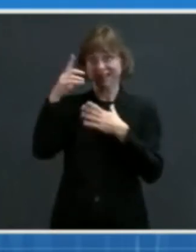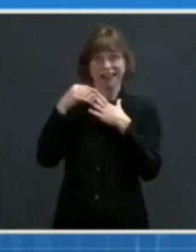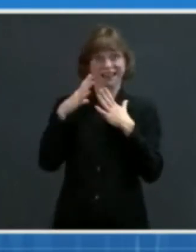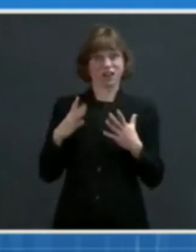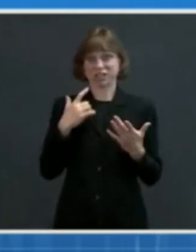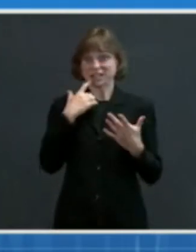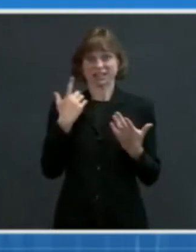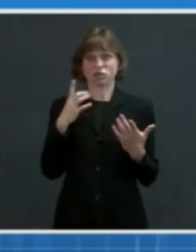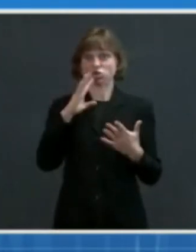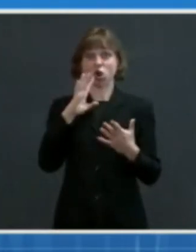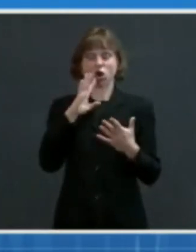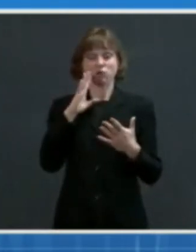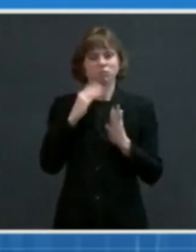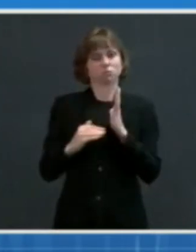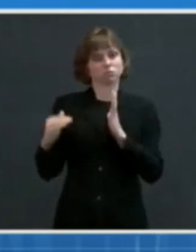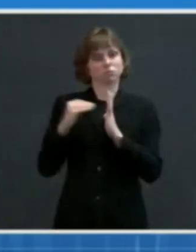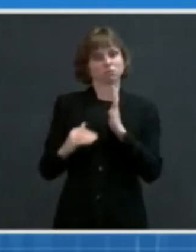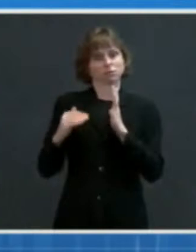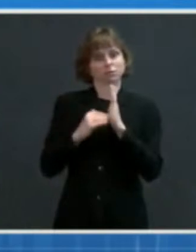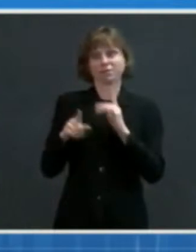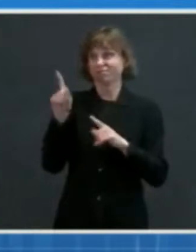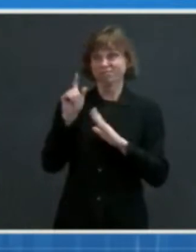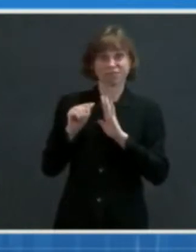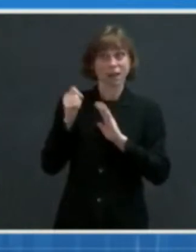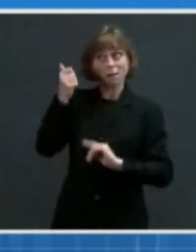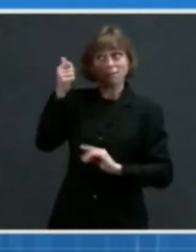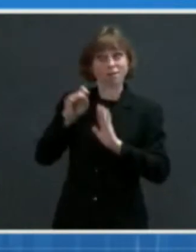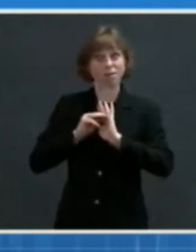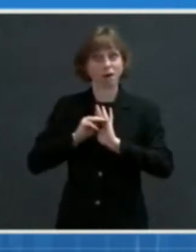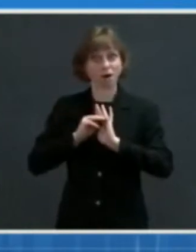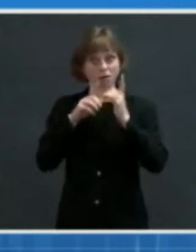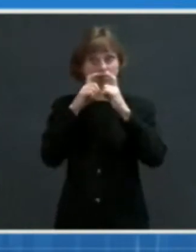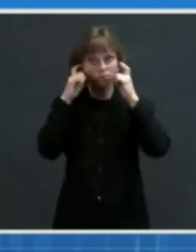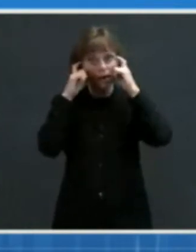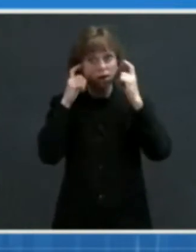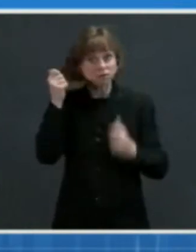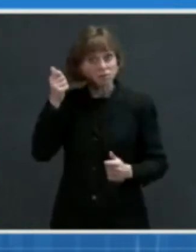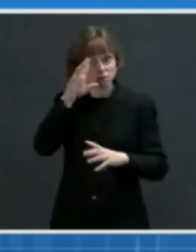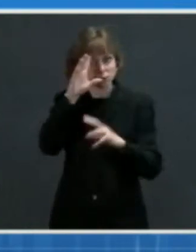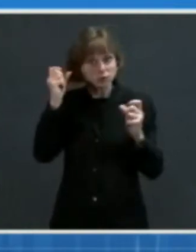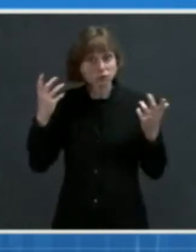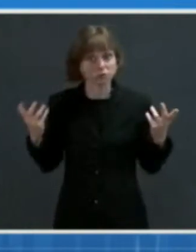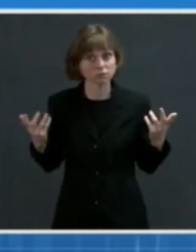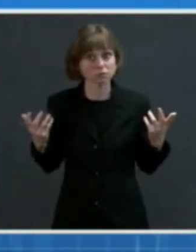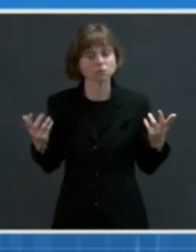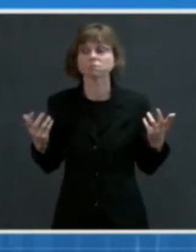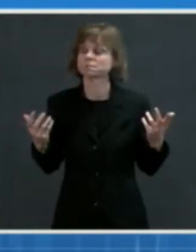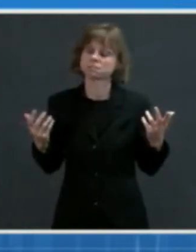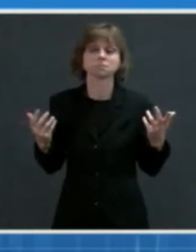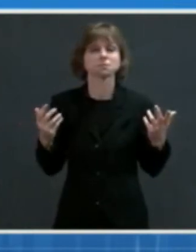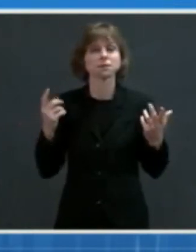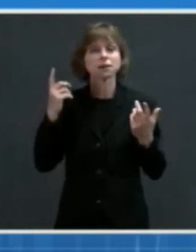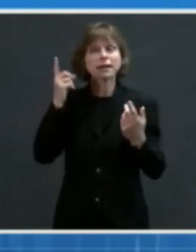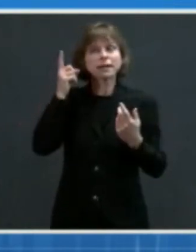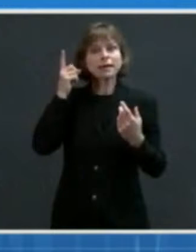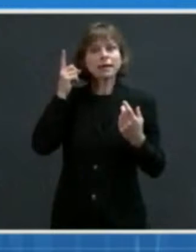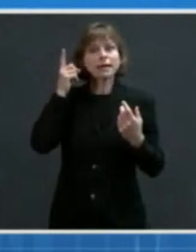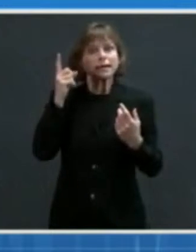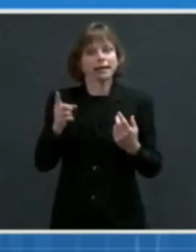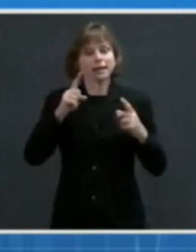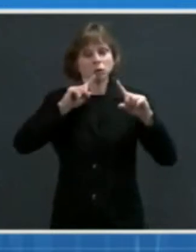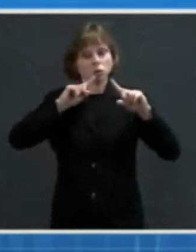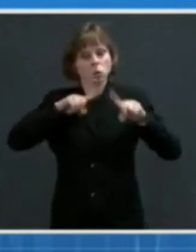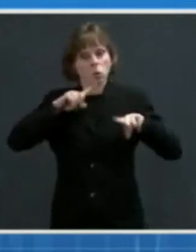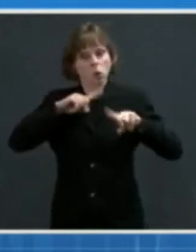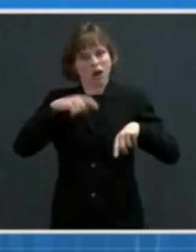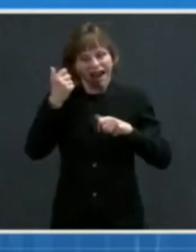talks about most frequently. He models that behavior. He's made the order on every possible area where